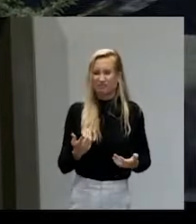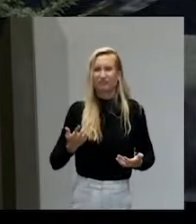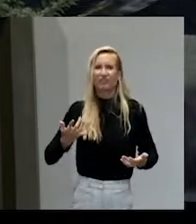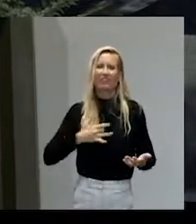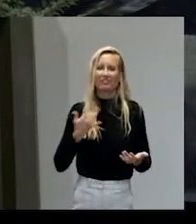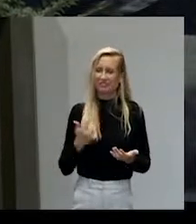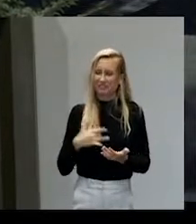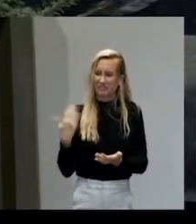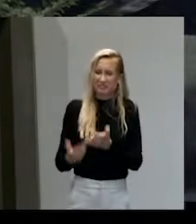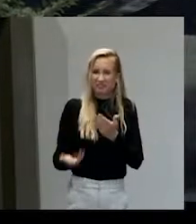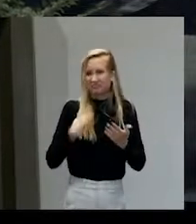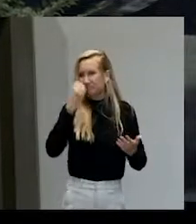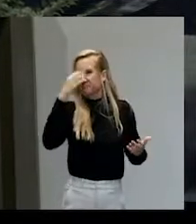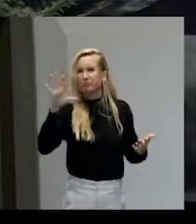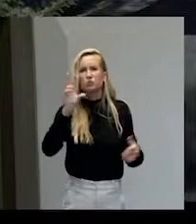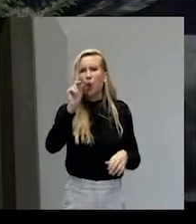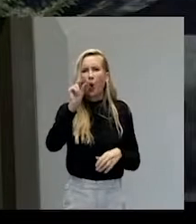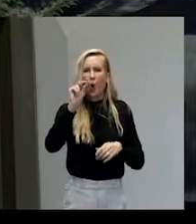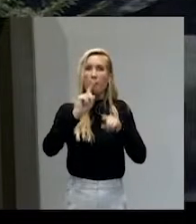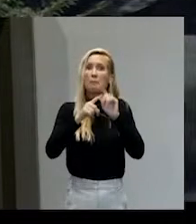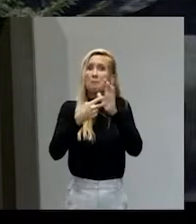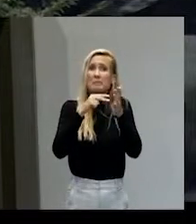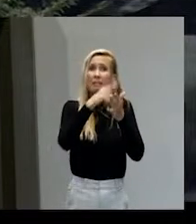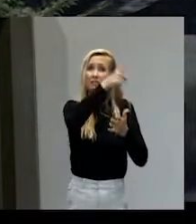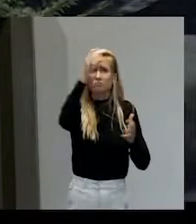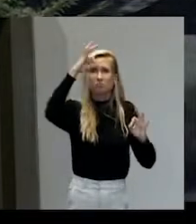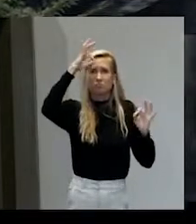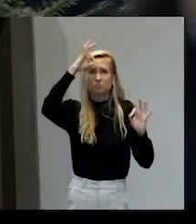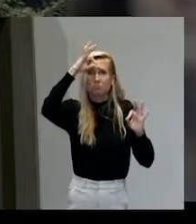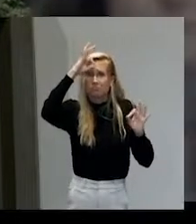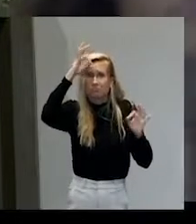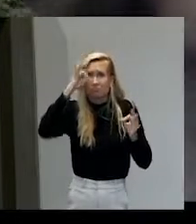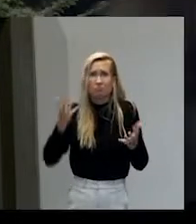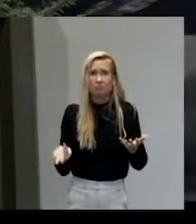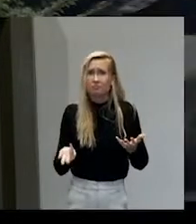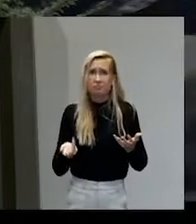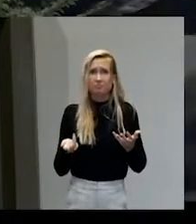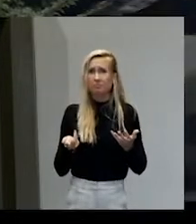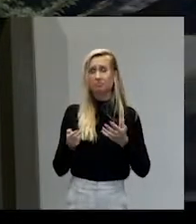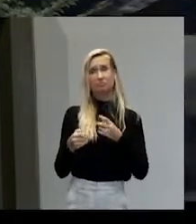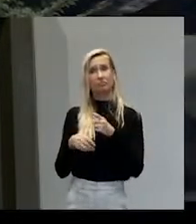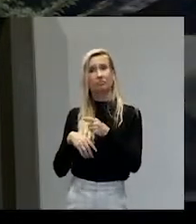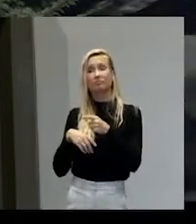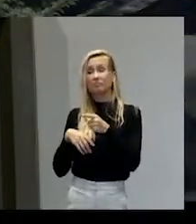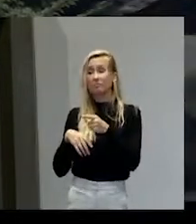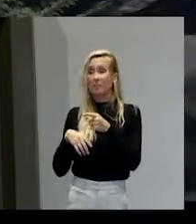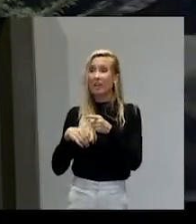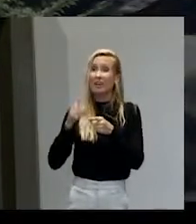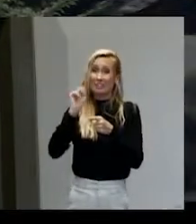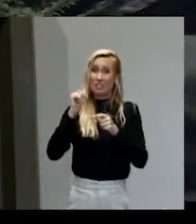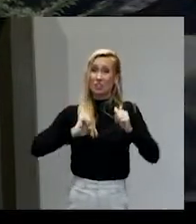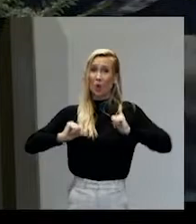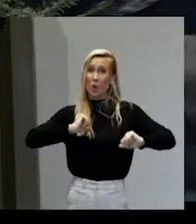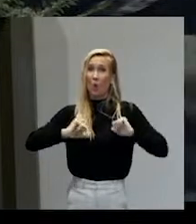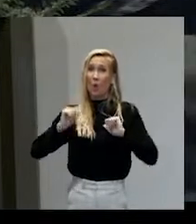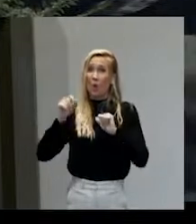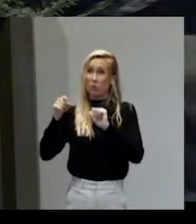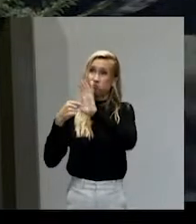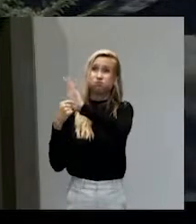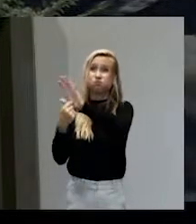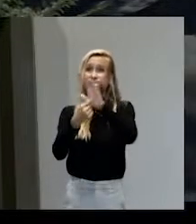friend with autism. Now I have none. No, I'm just kidding. Now I have many. And